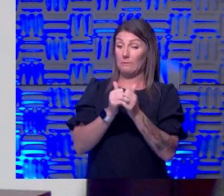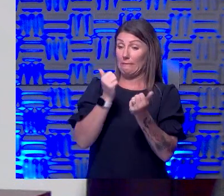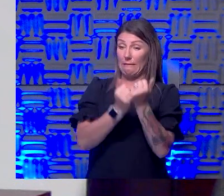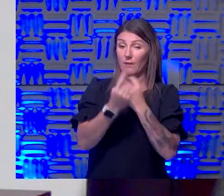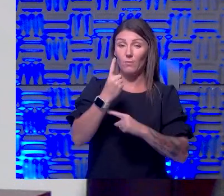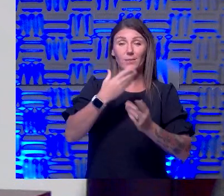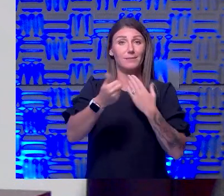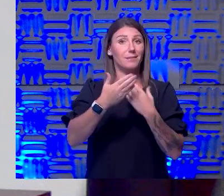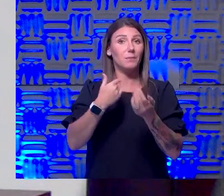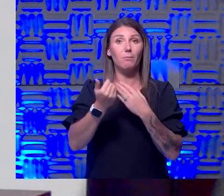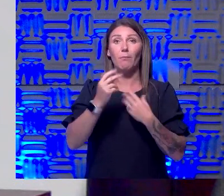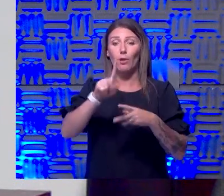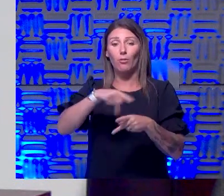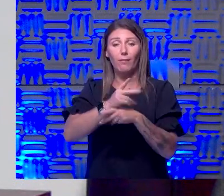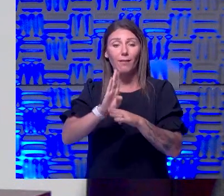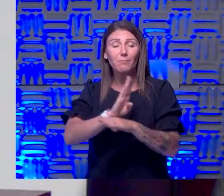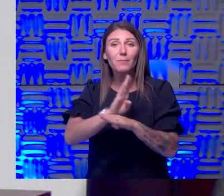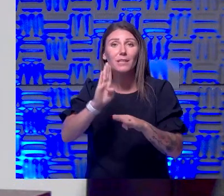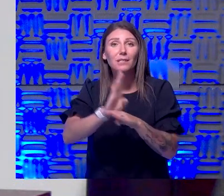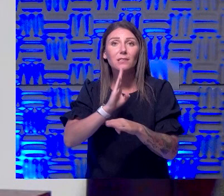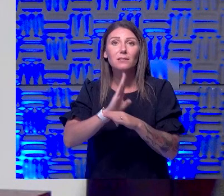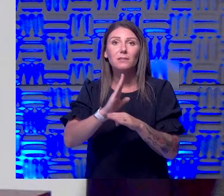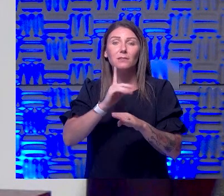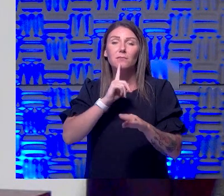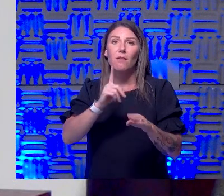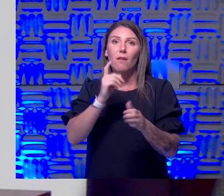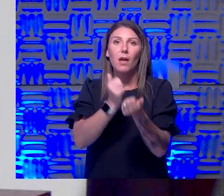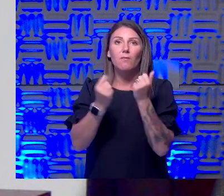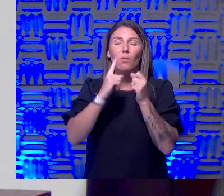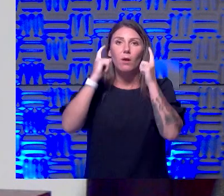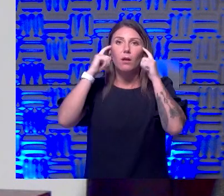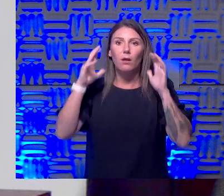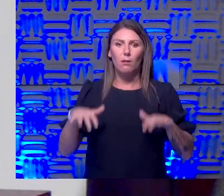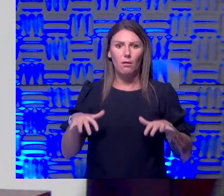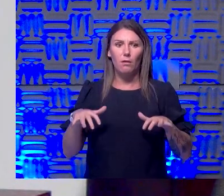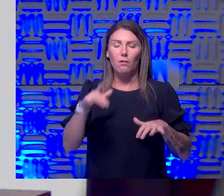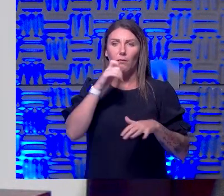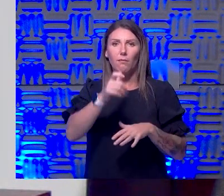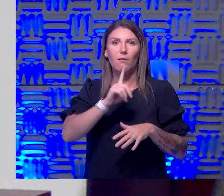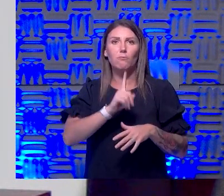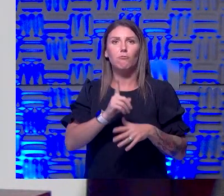regardless of what type of business you were in, this took you completely by surprise. And